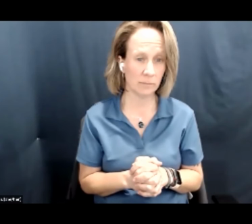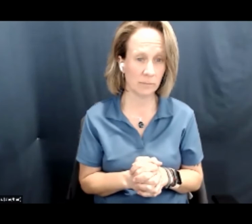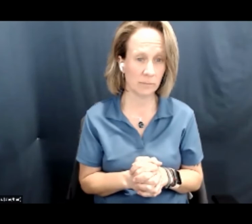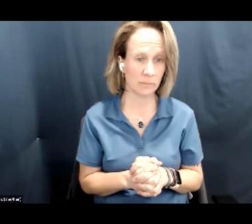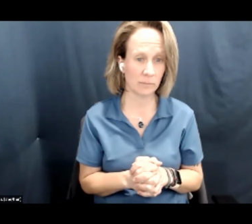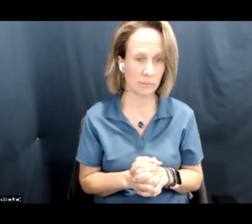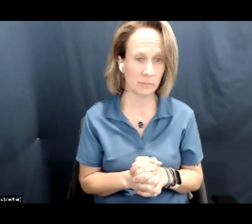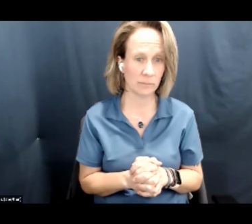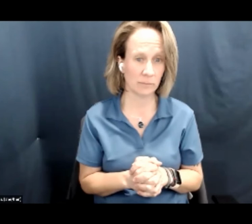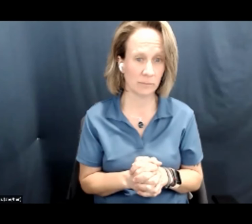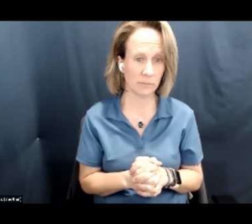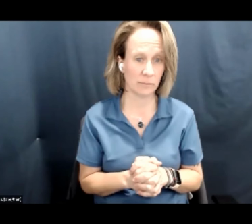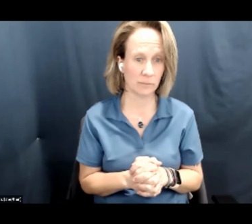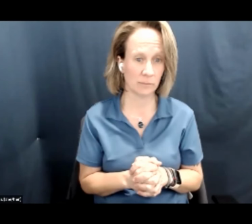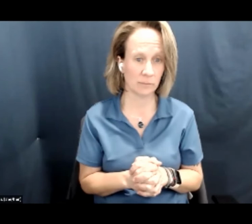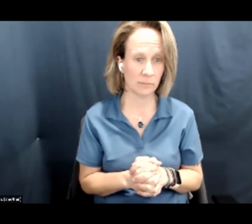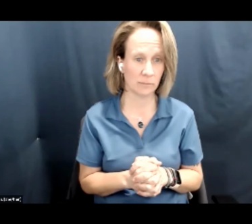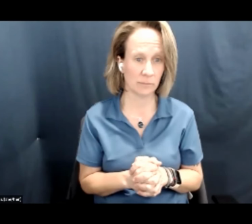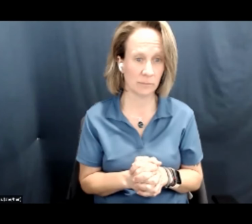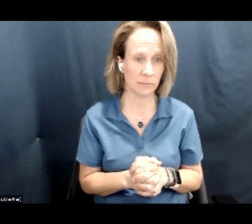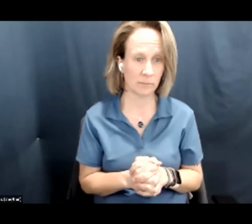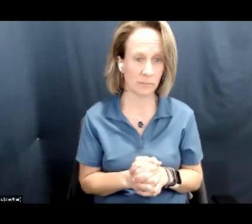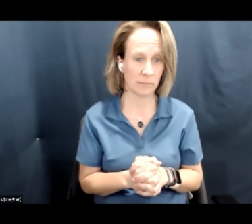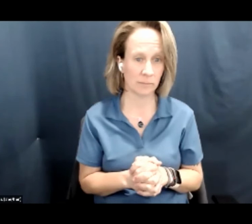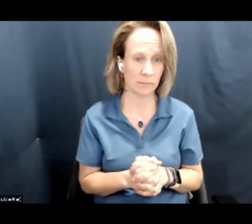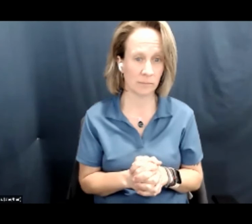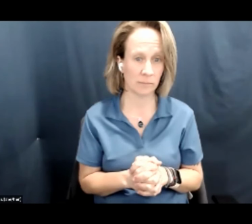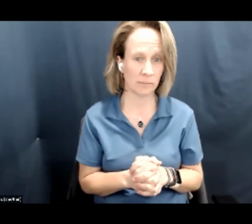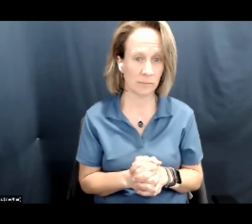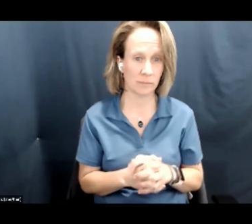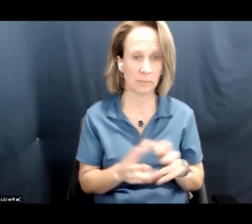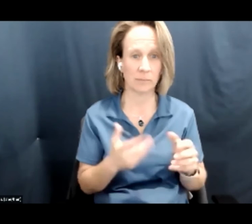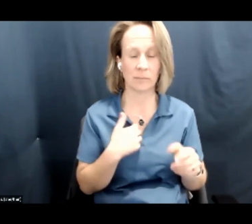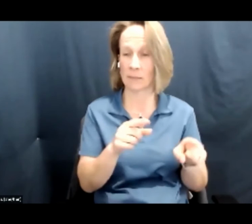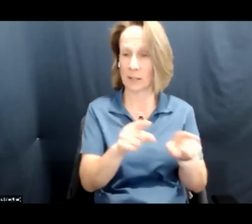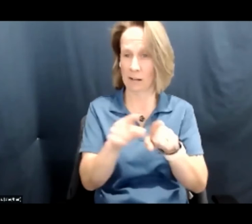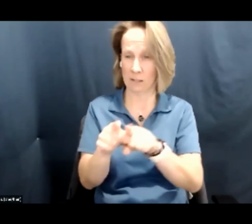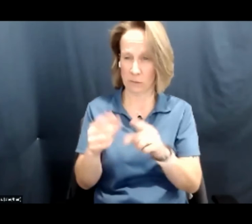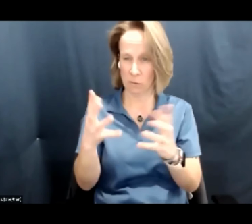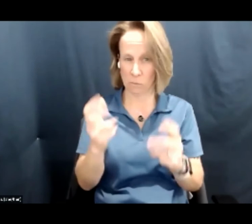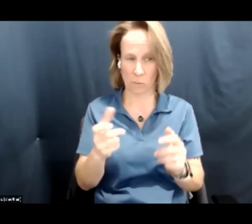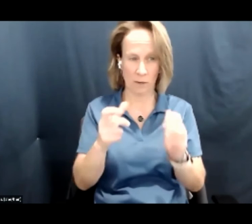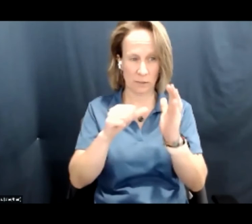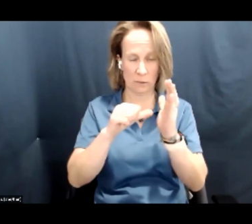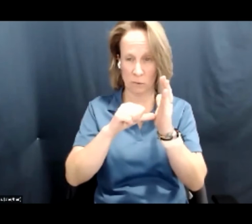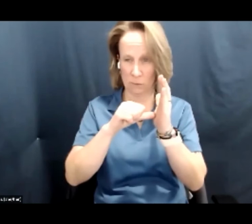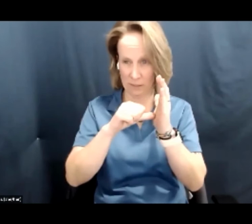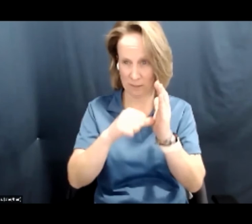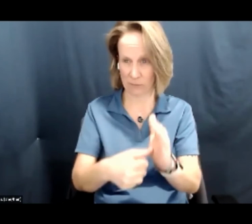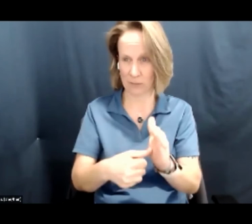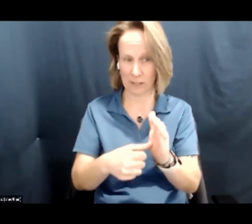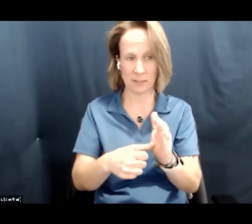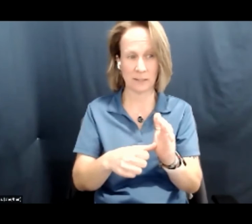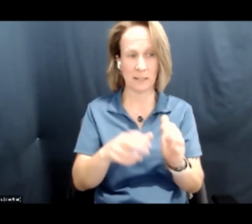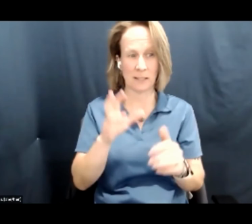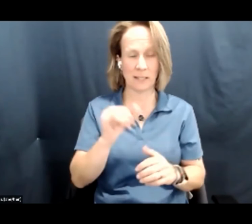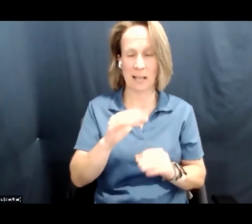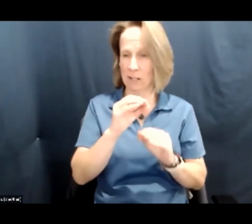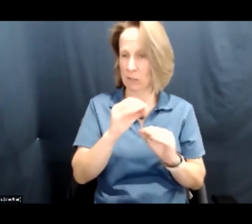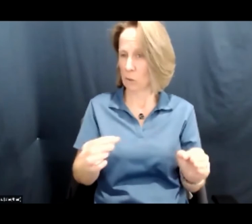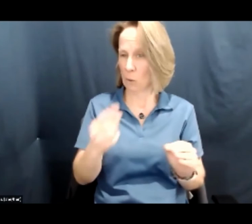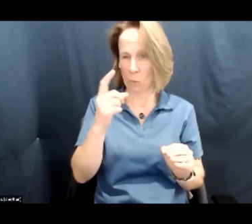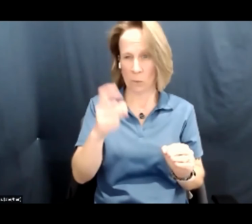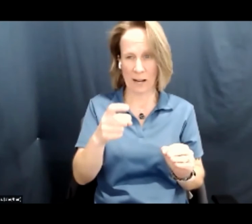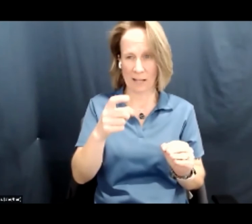And I also want to really emphasize that no one has to conform to any specific standard to